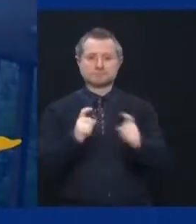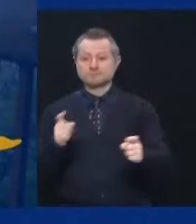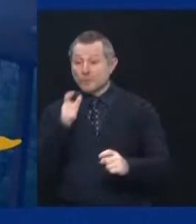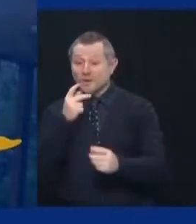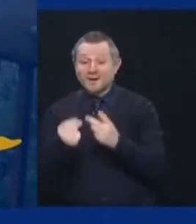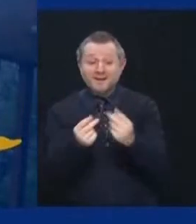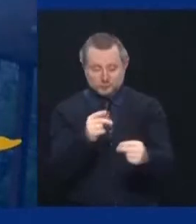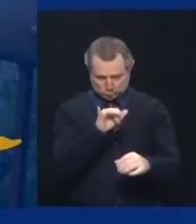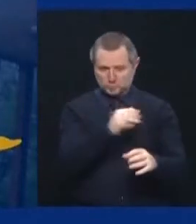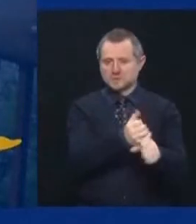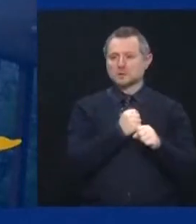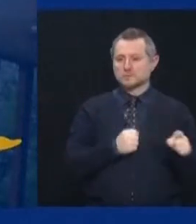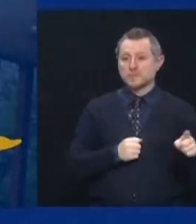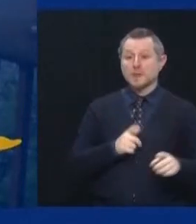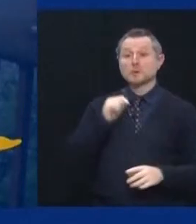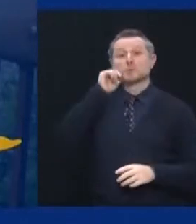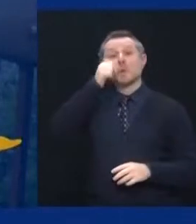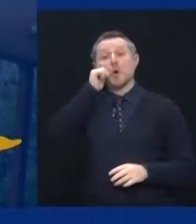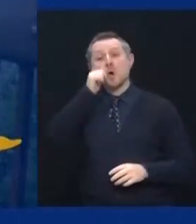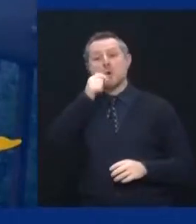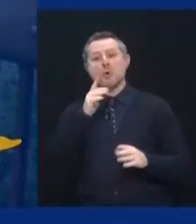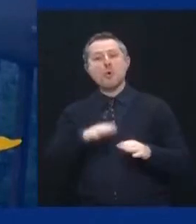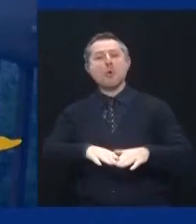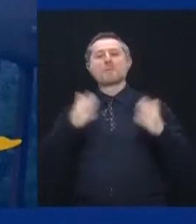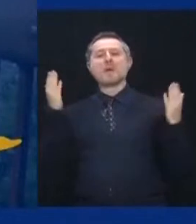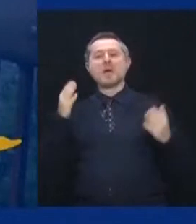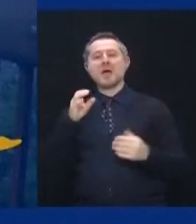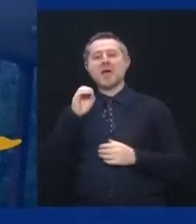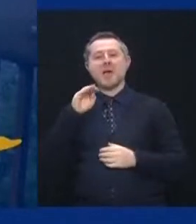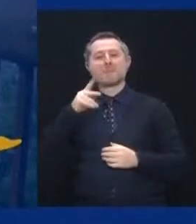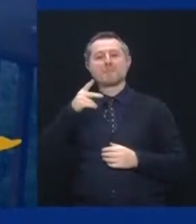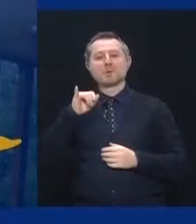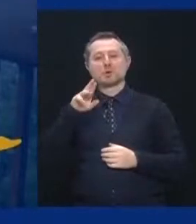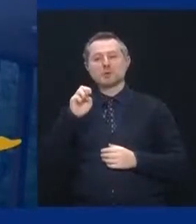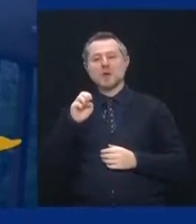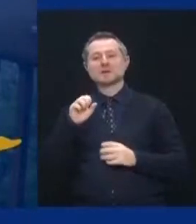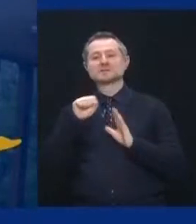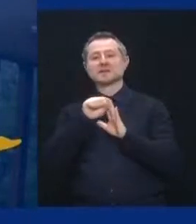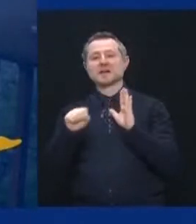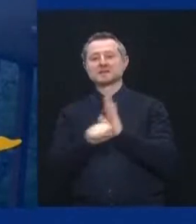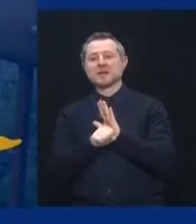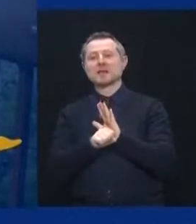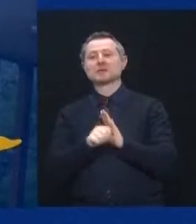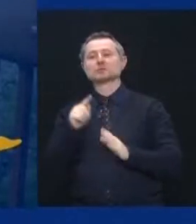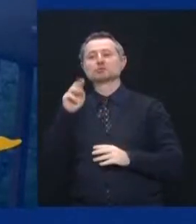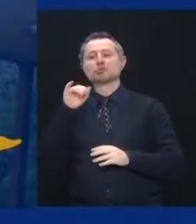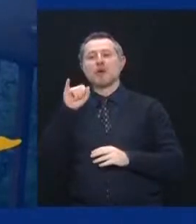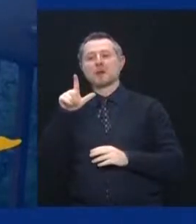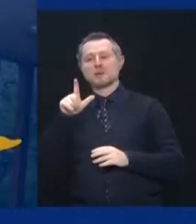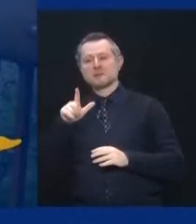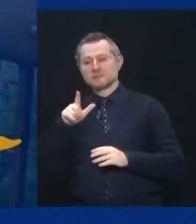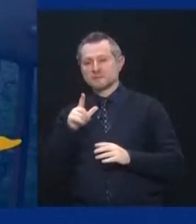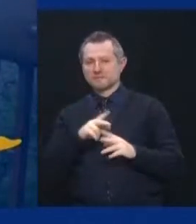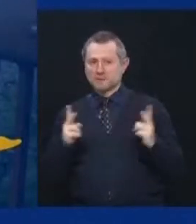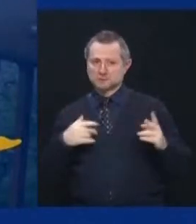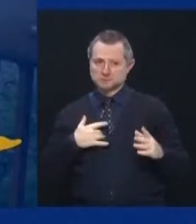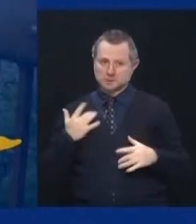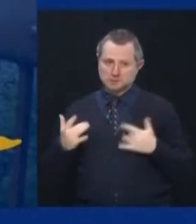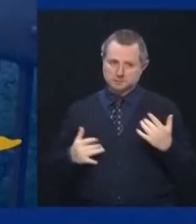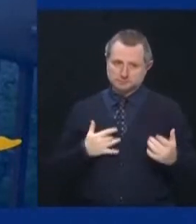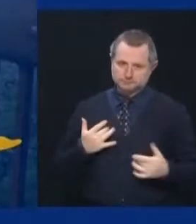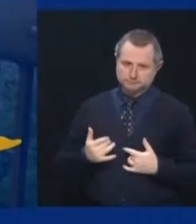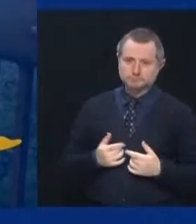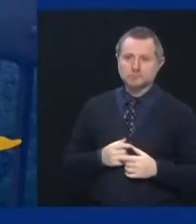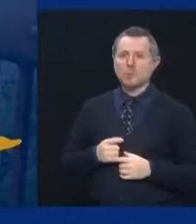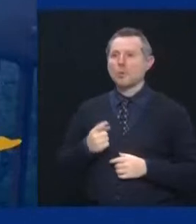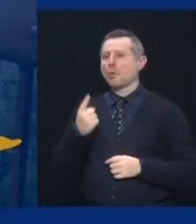Empire State Trail tomorrow. This is a very exciting trail. There's no trail like it